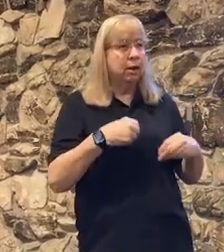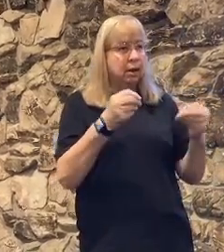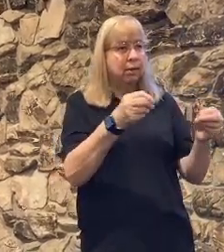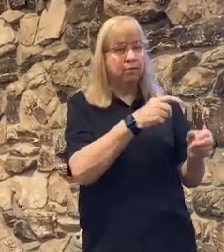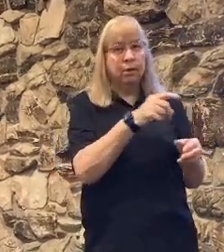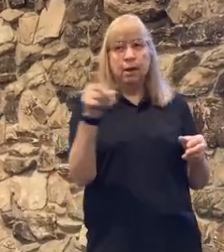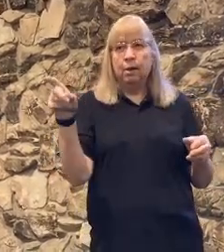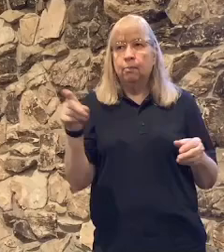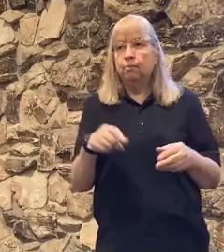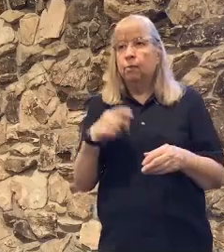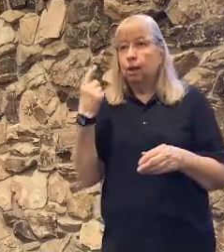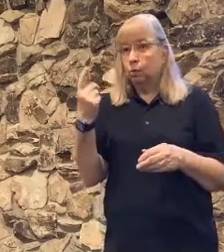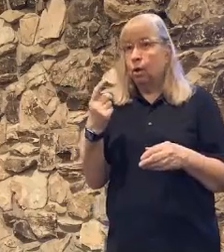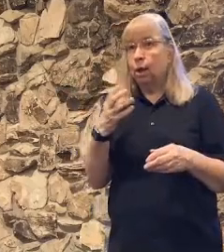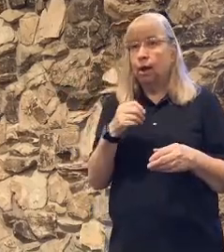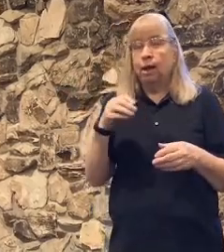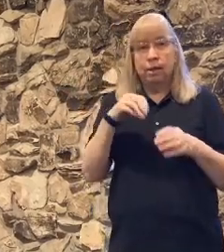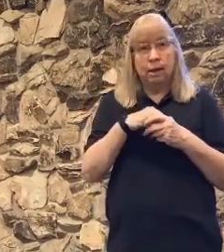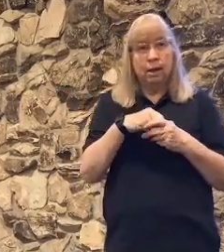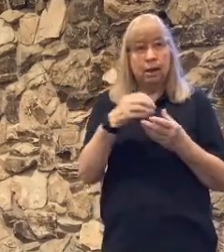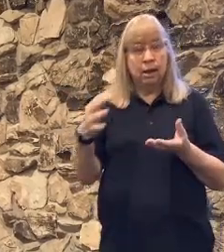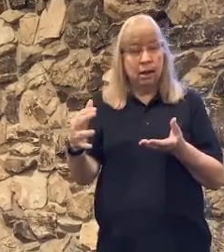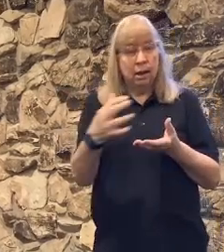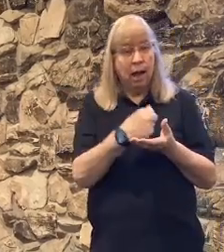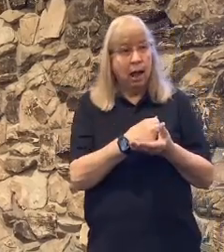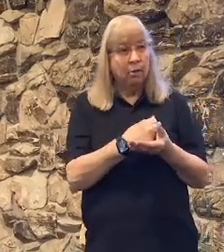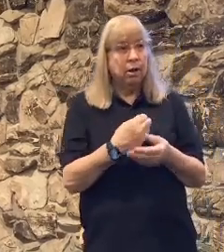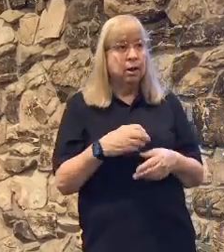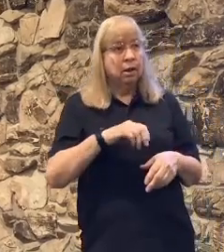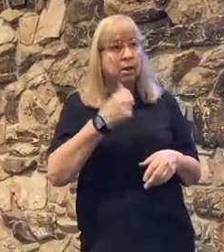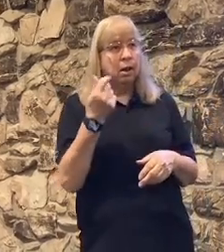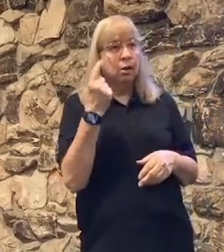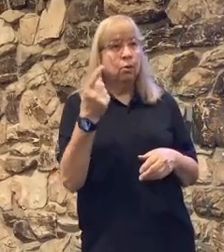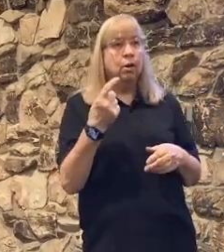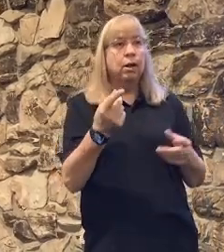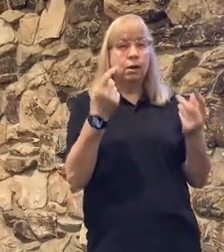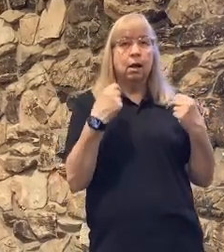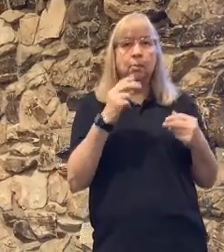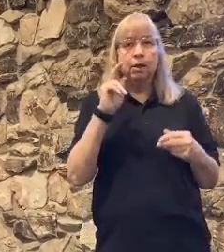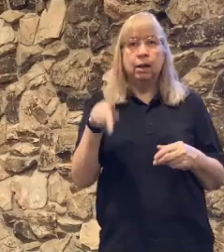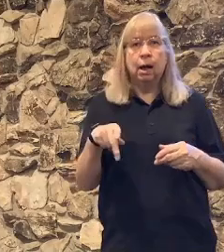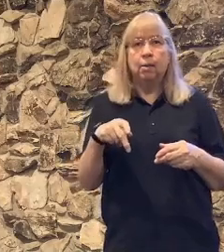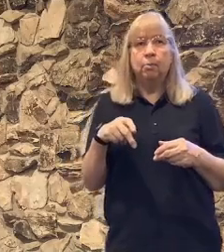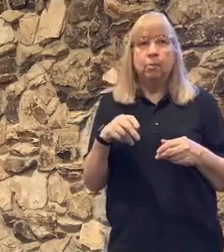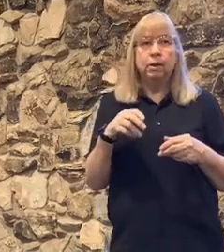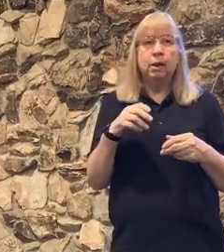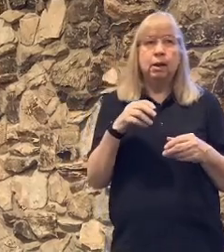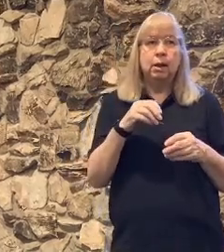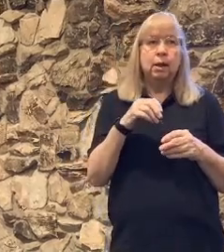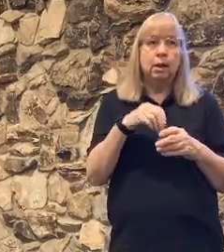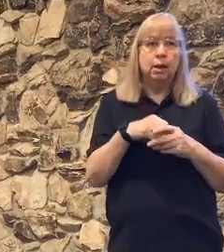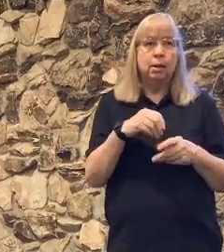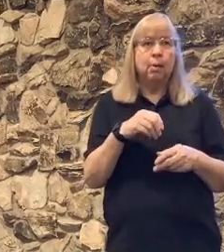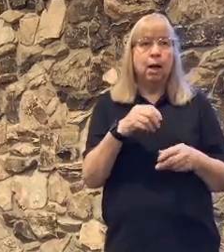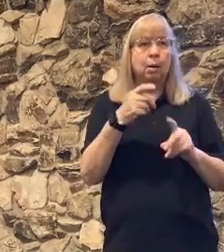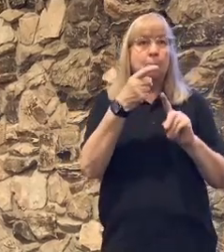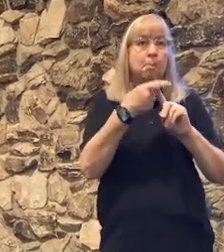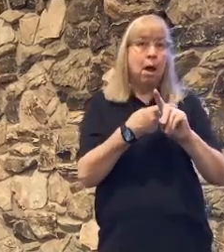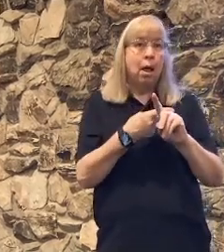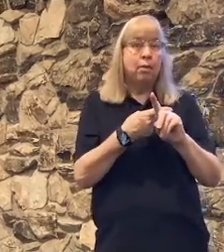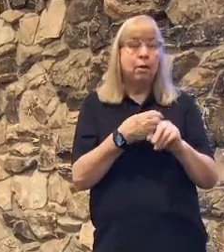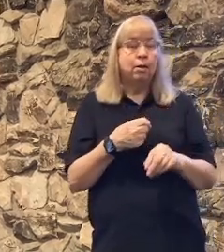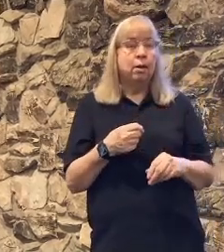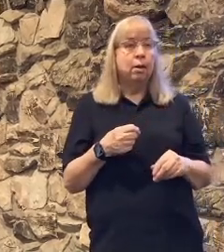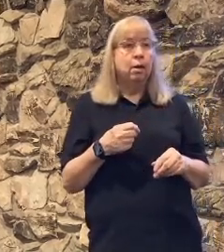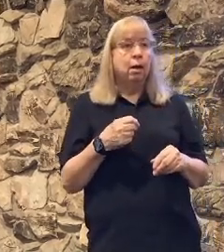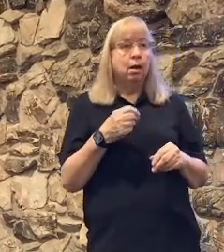one. And the in-gathering is another one. We've got the in-gathering coming up in about a month, is it? So talk